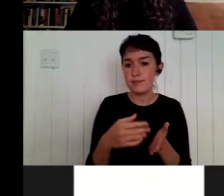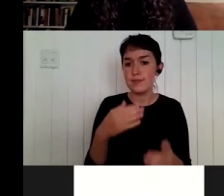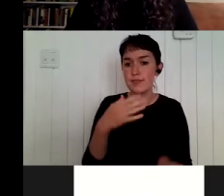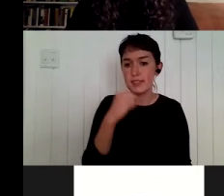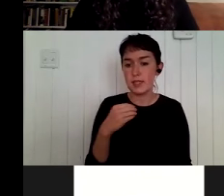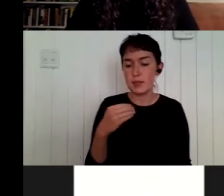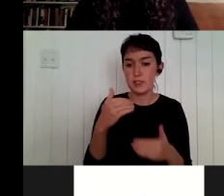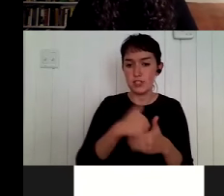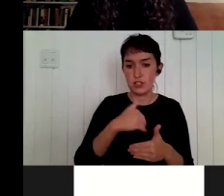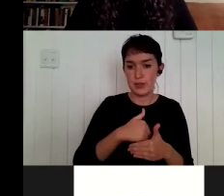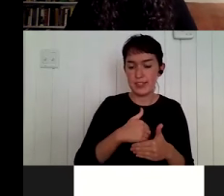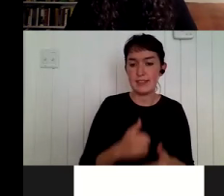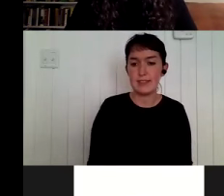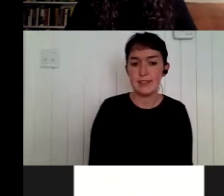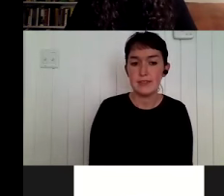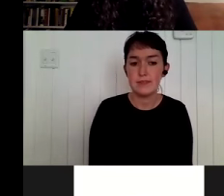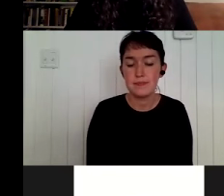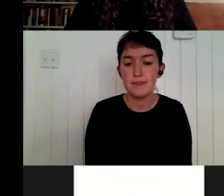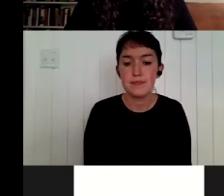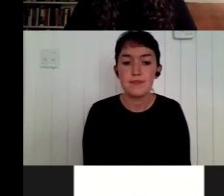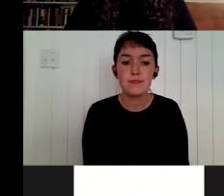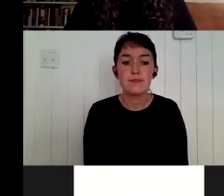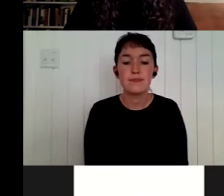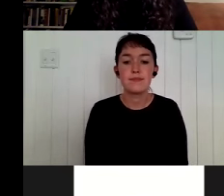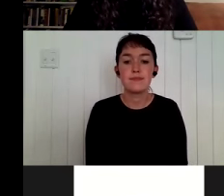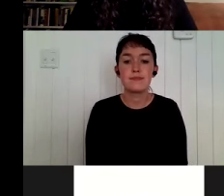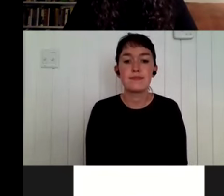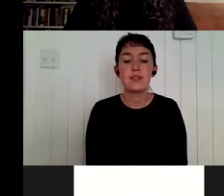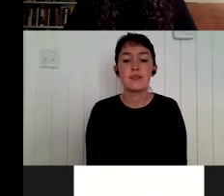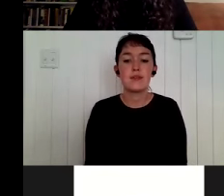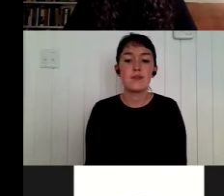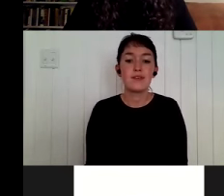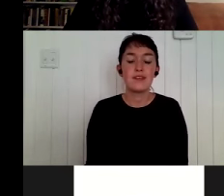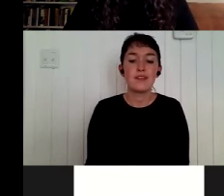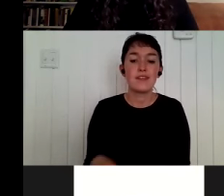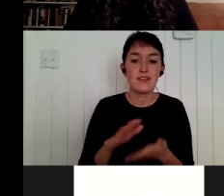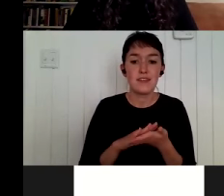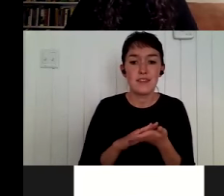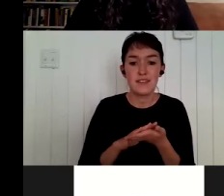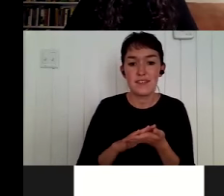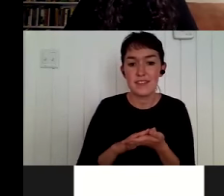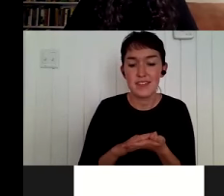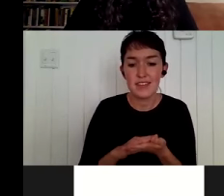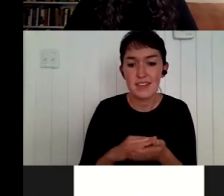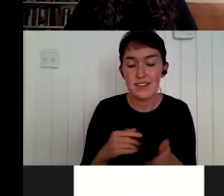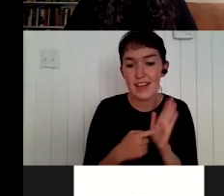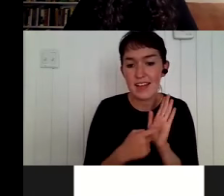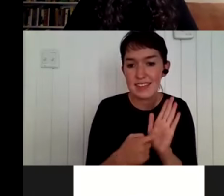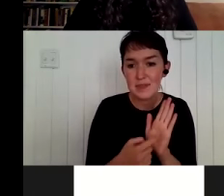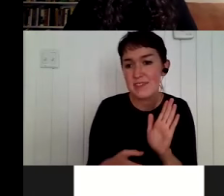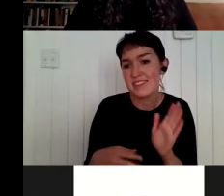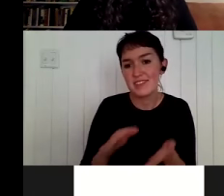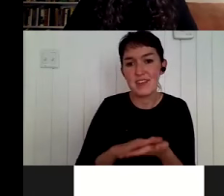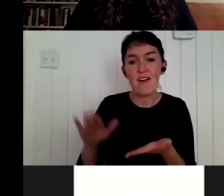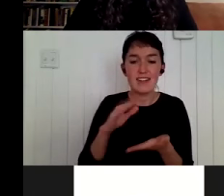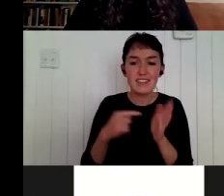take a college-age sample, the secret is we use a lot of college-age samples because they're easy to recruit in studies when you work at a college. But